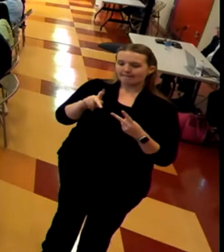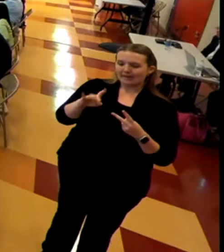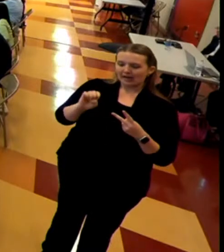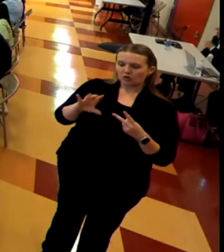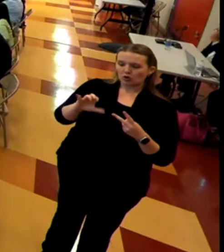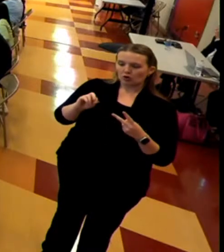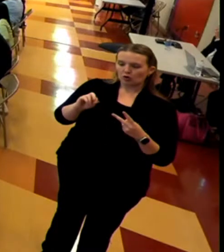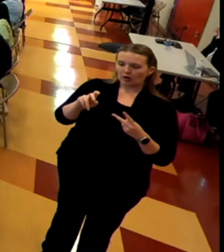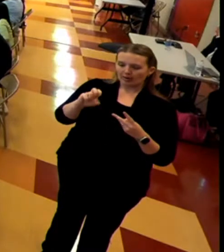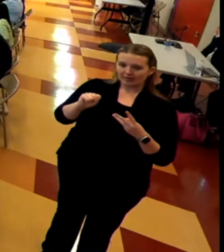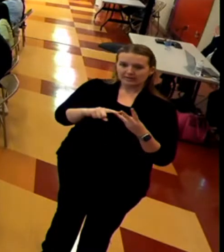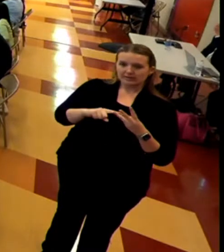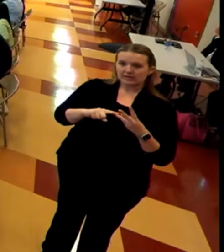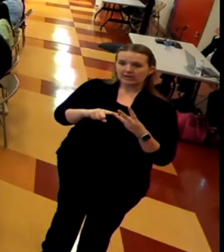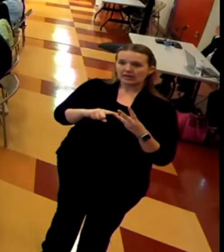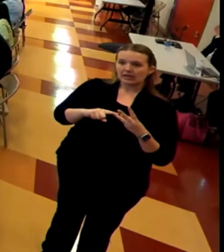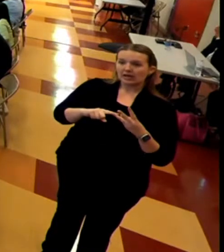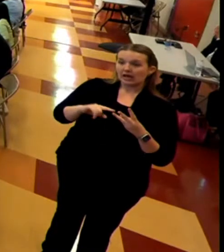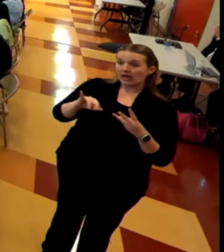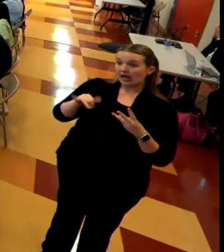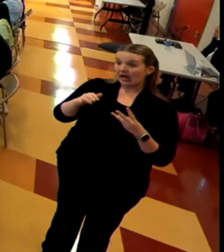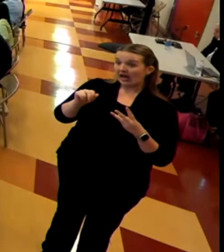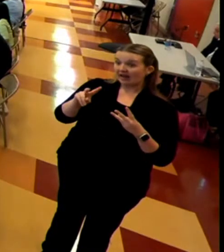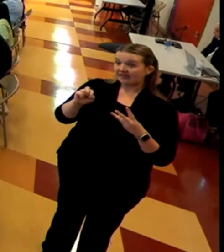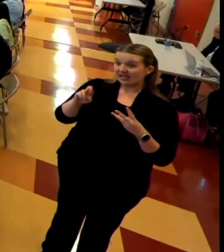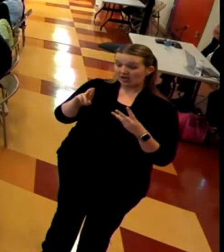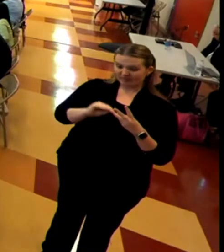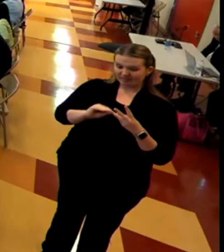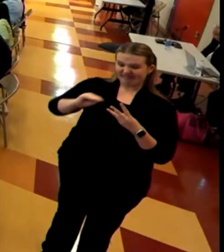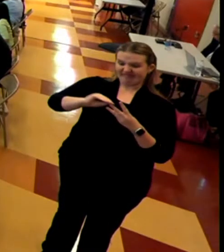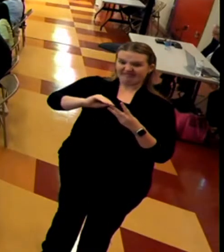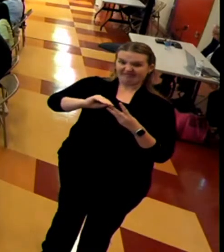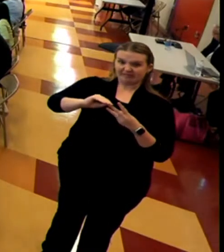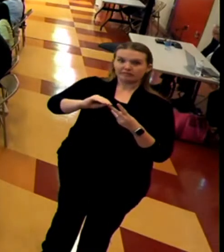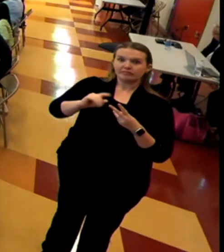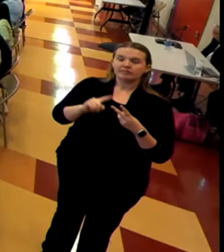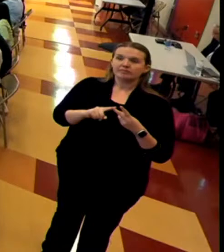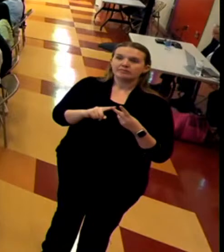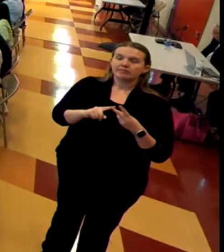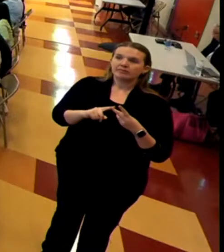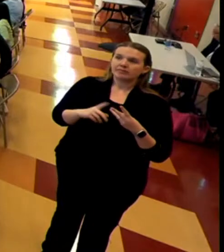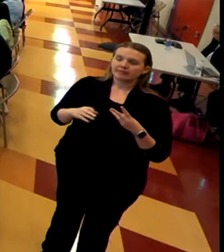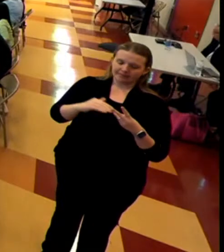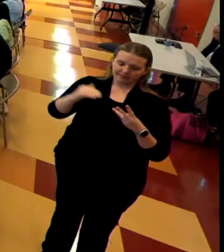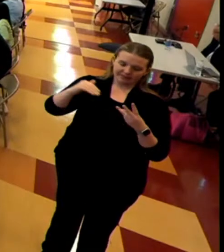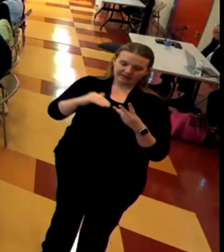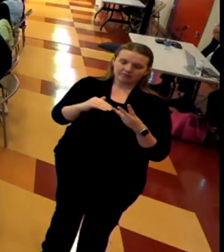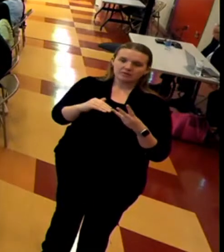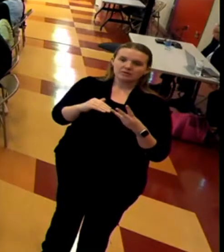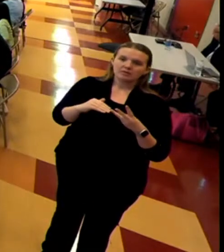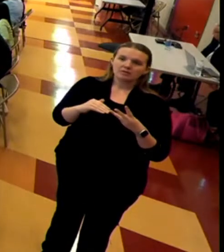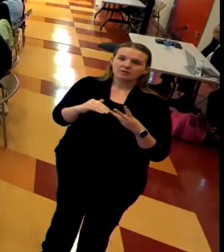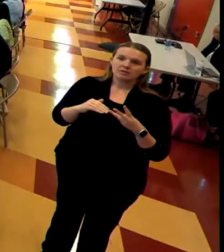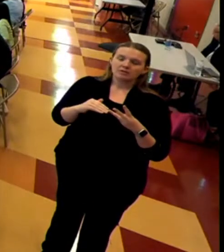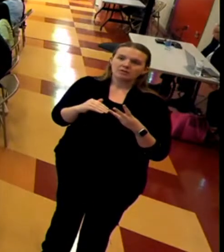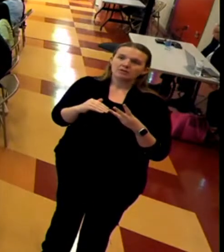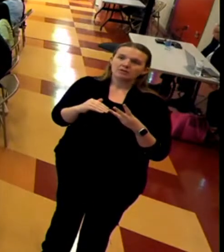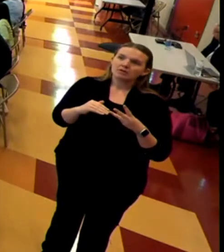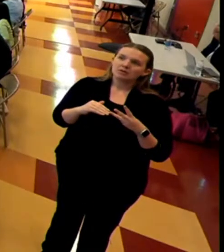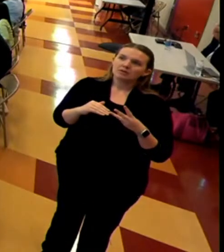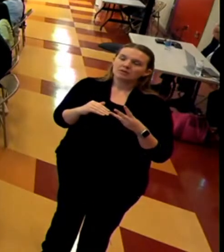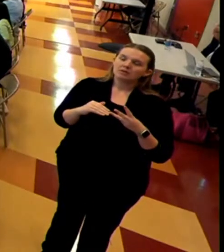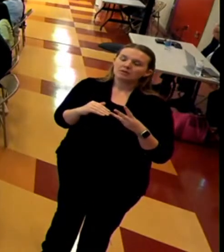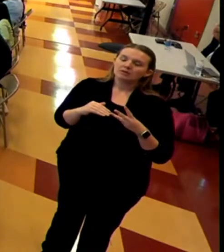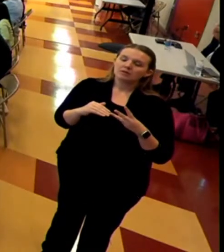Javier Gutierrez is giving time to Mr. Cormans. And then finally,